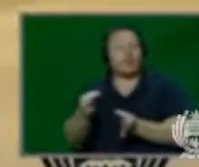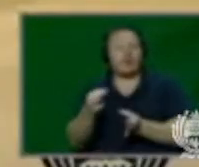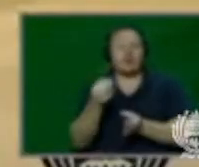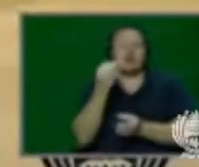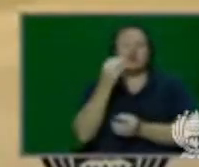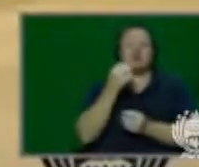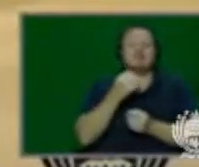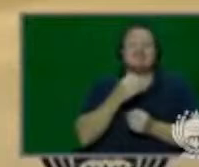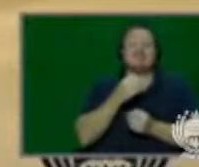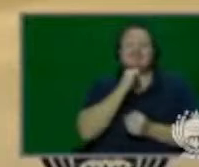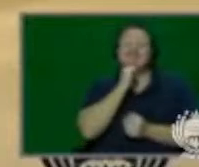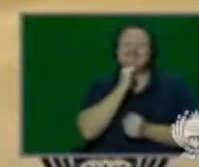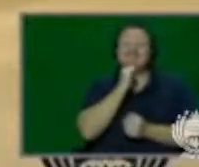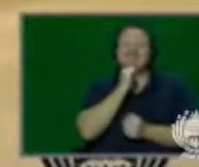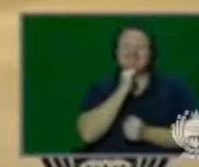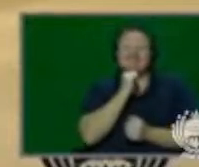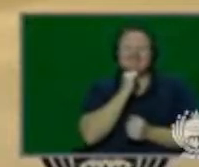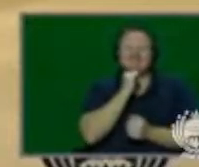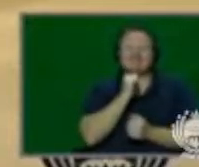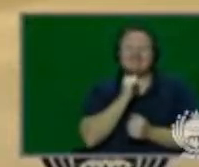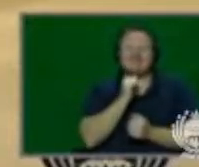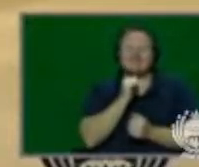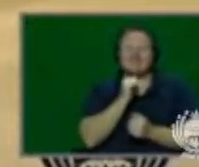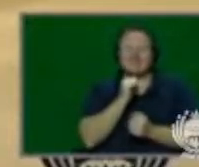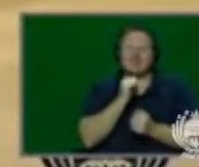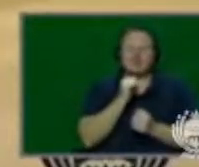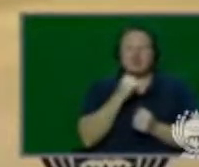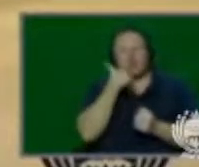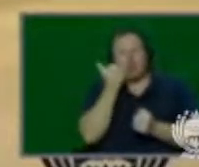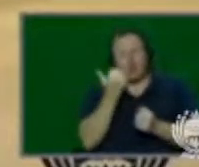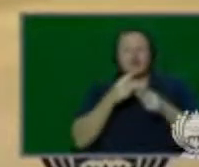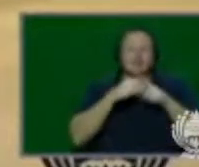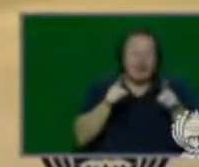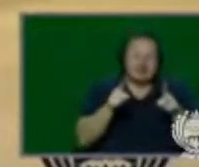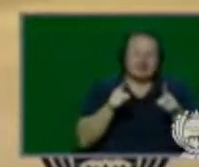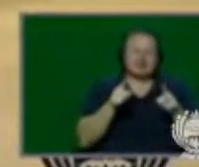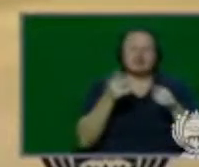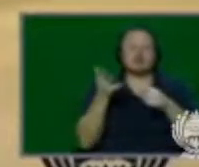an understandable feature of multi-party governance.